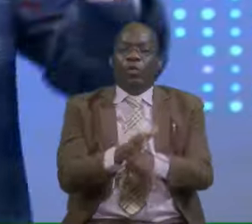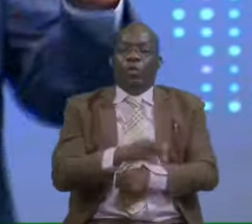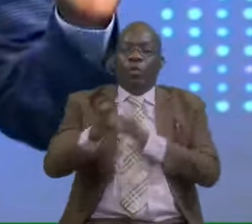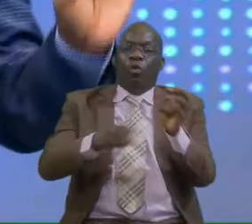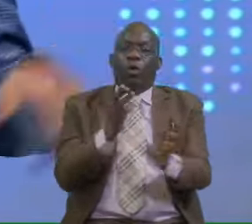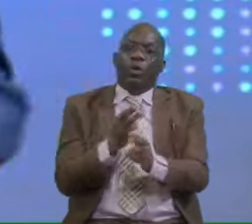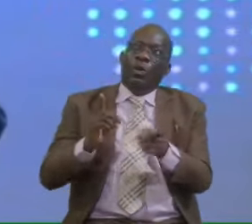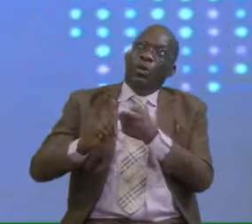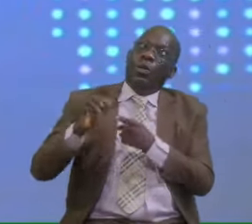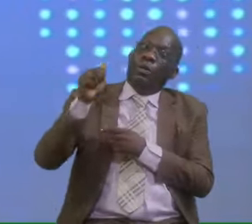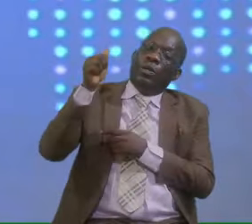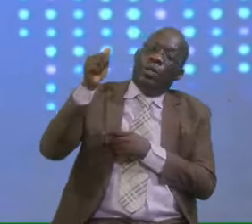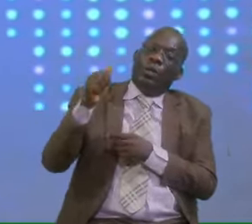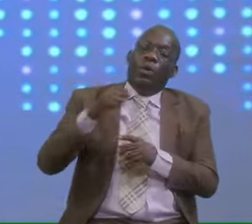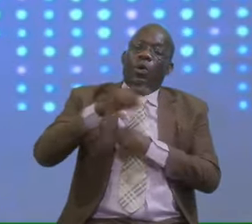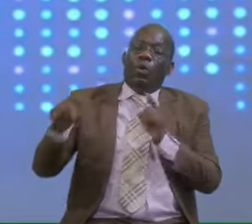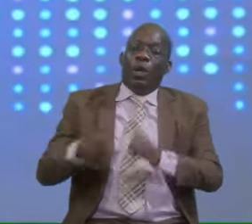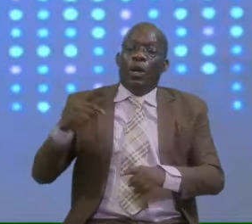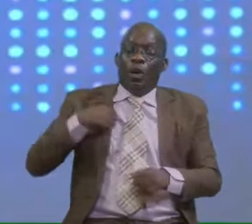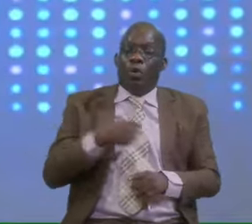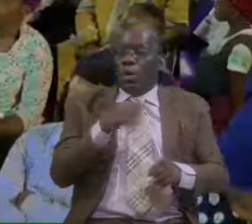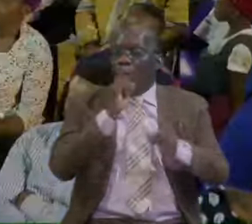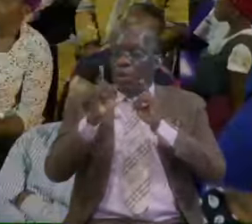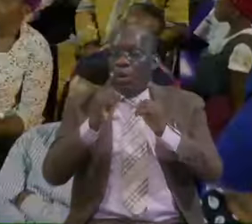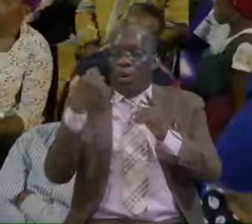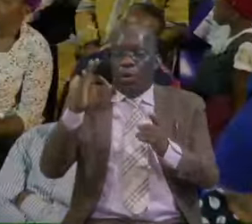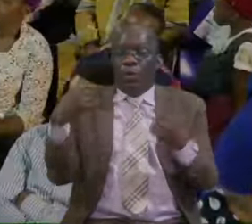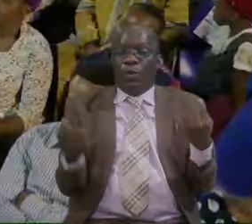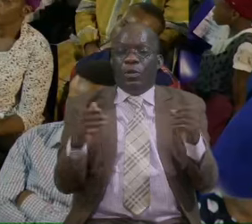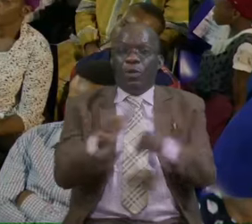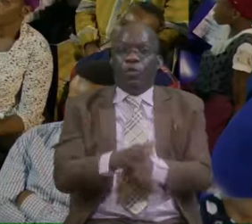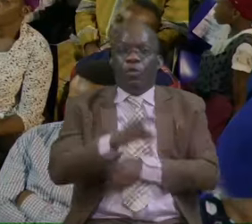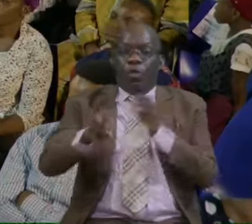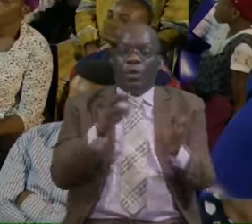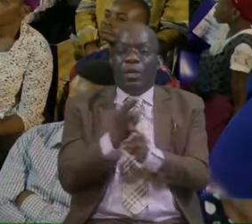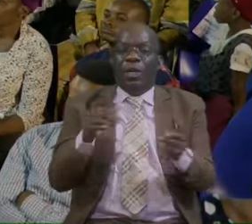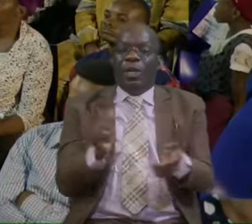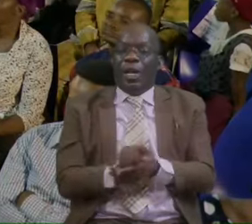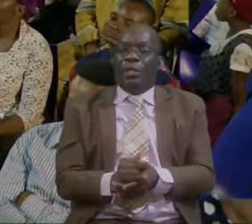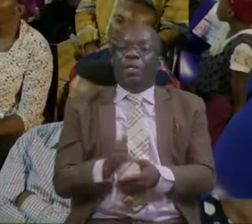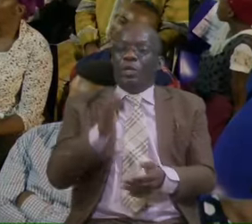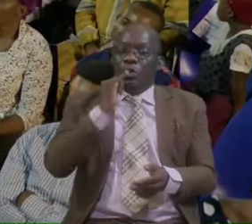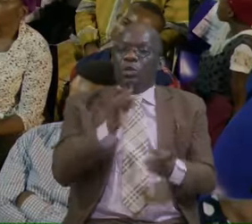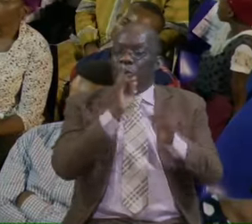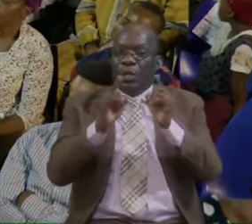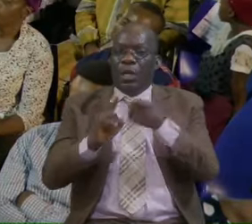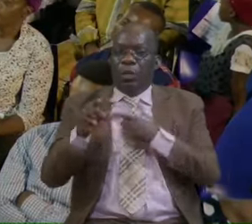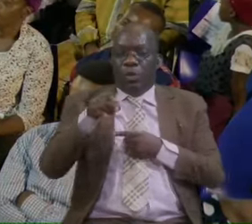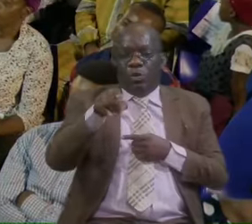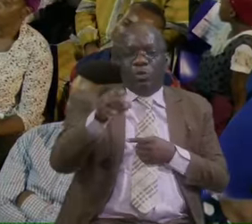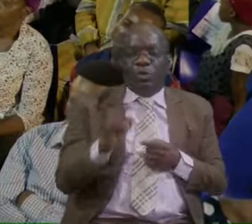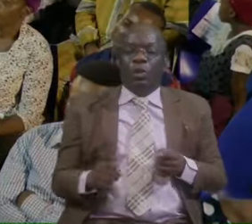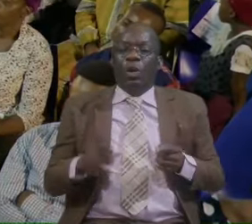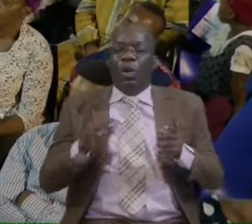himself. When we say sinful world, that's talking about you, because all have sinned and